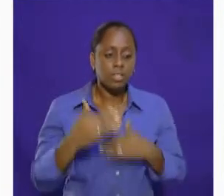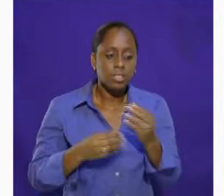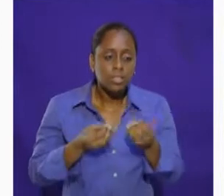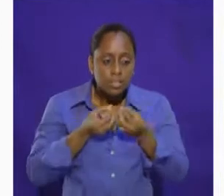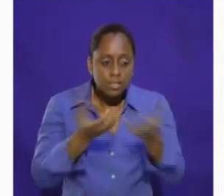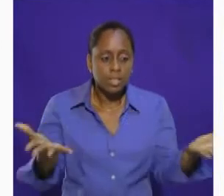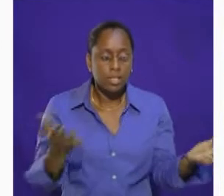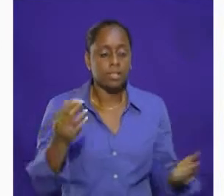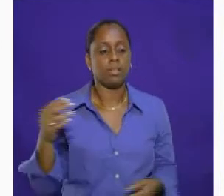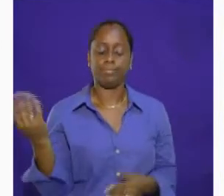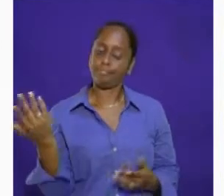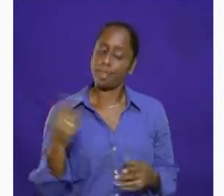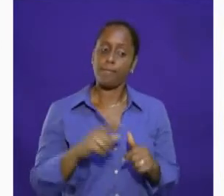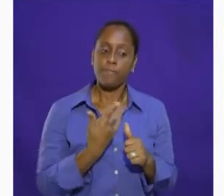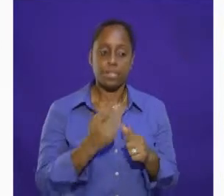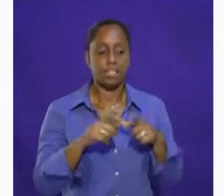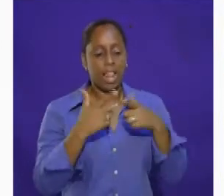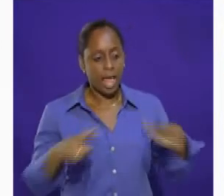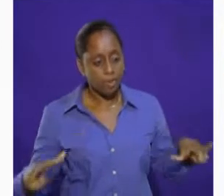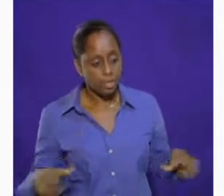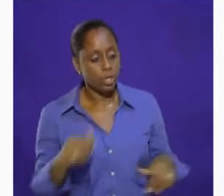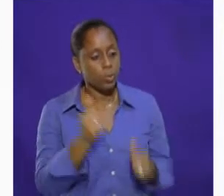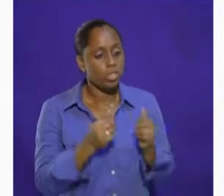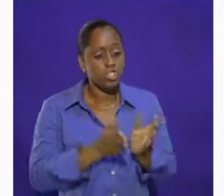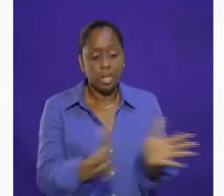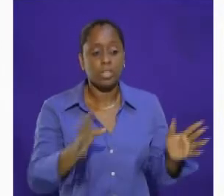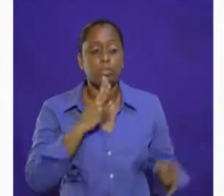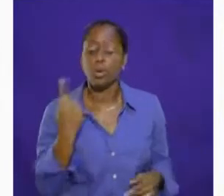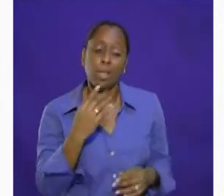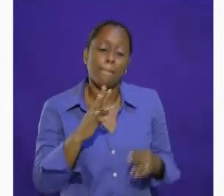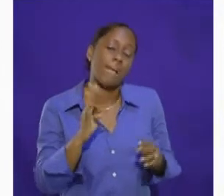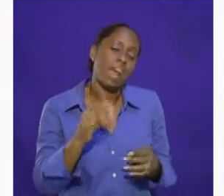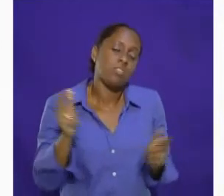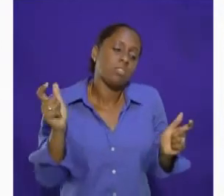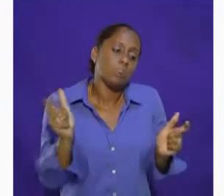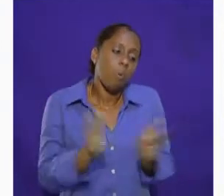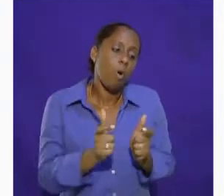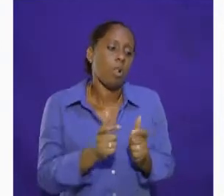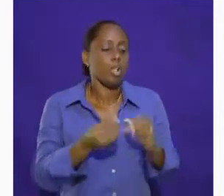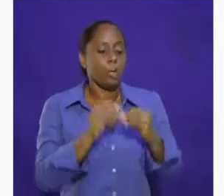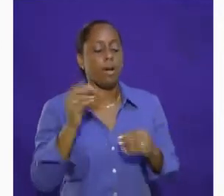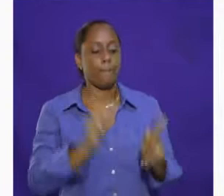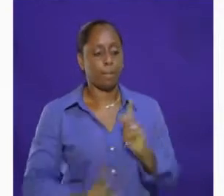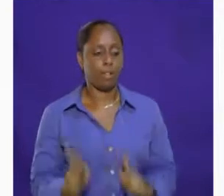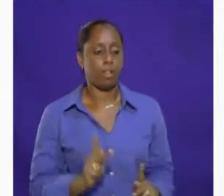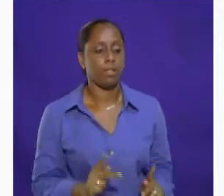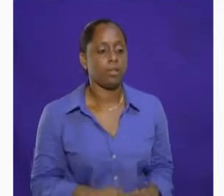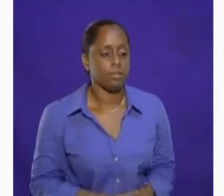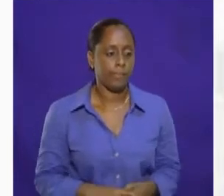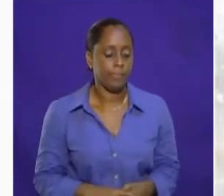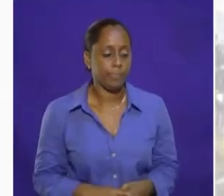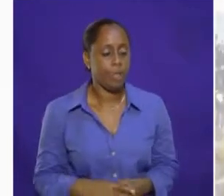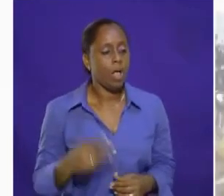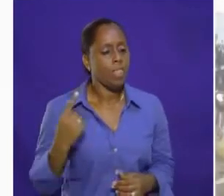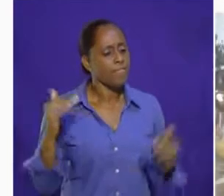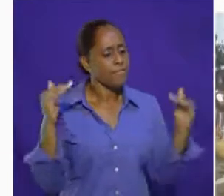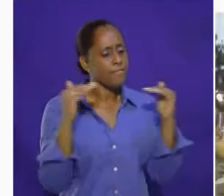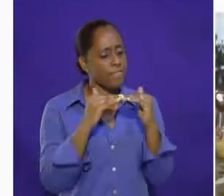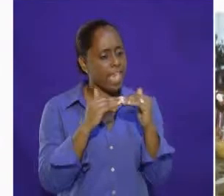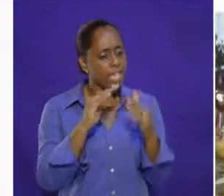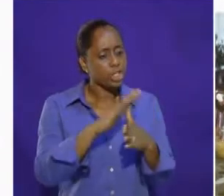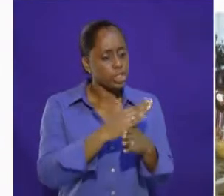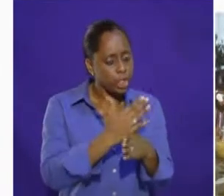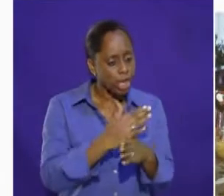indigenous languages, which are generally spoken only by a small number of people. The fair